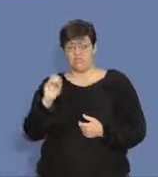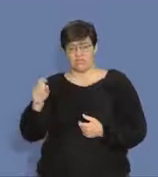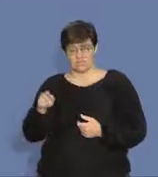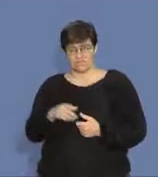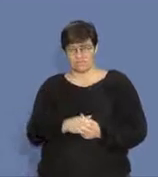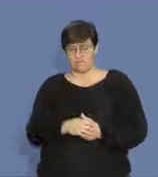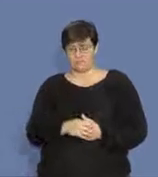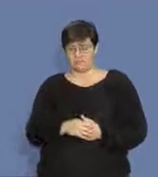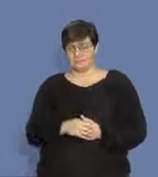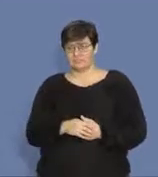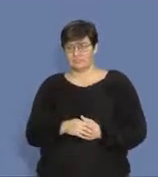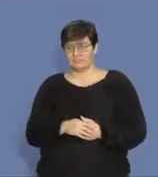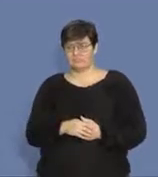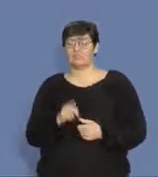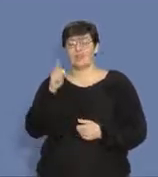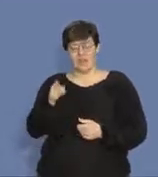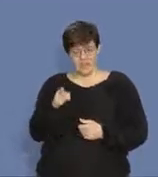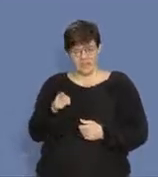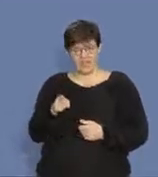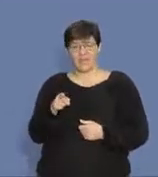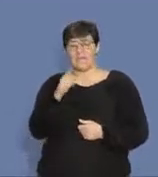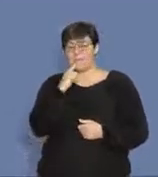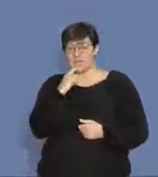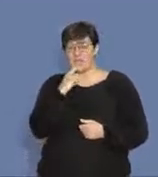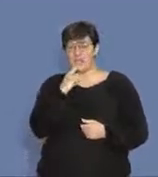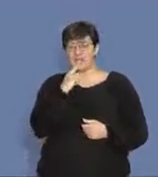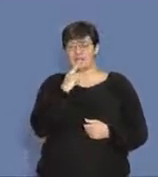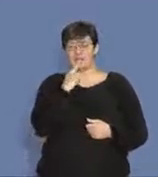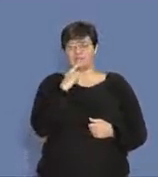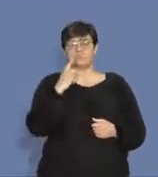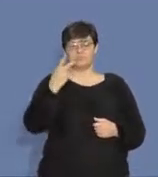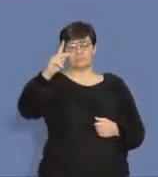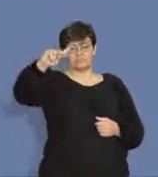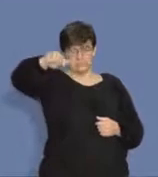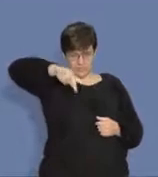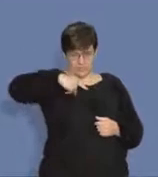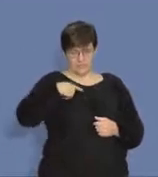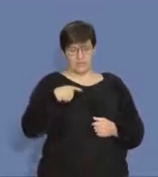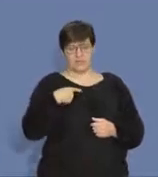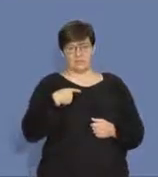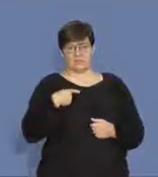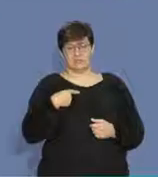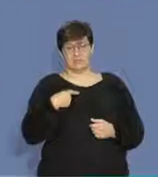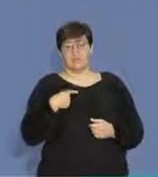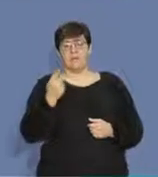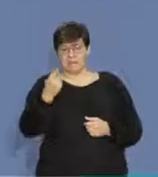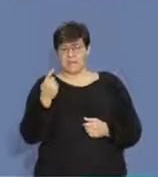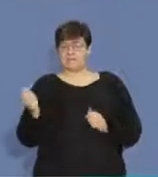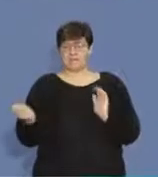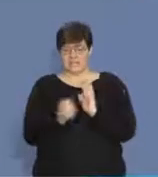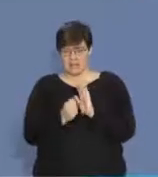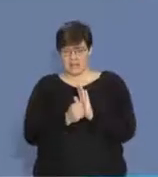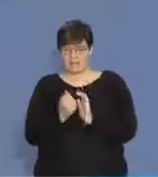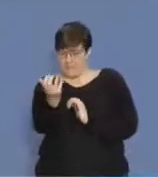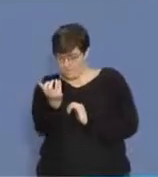see, there we go, that would form part of my output VAT. Why? I've sold the ovens, I've collected the